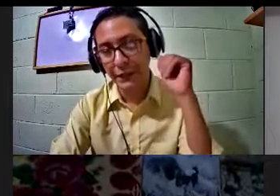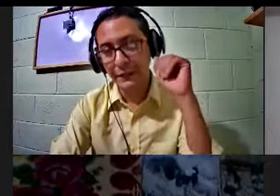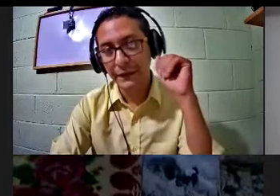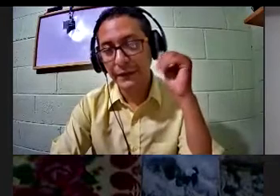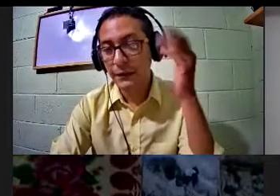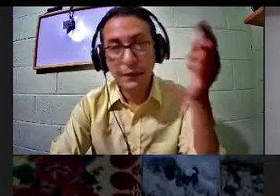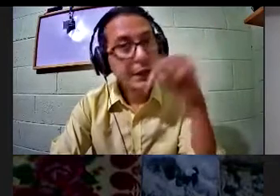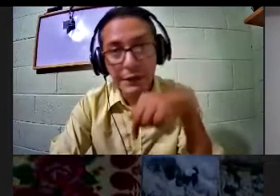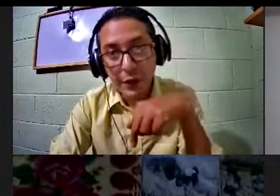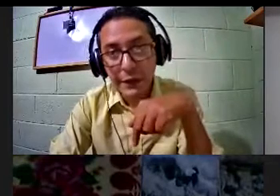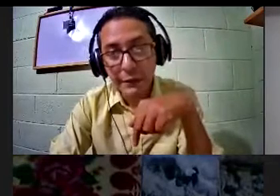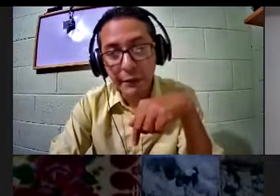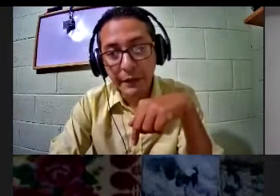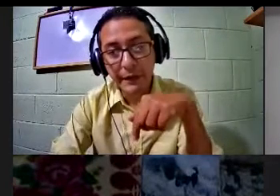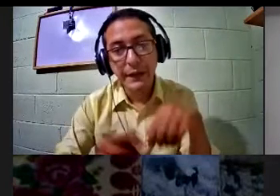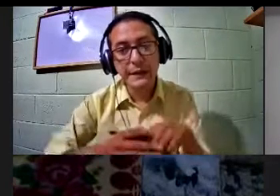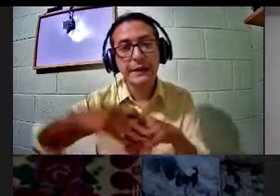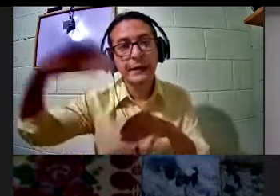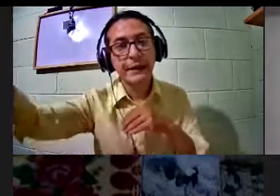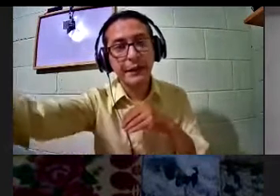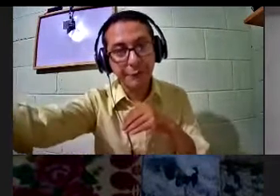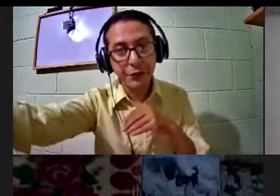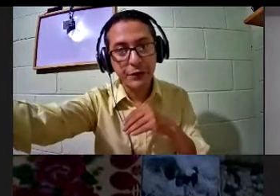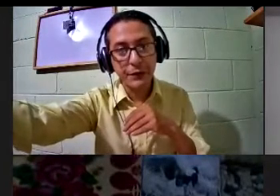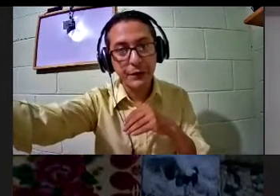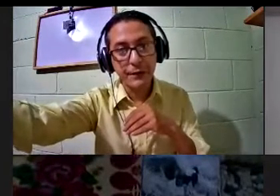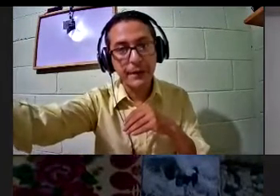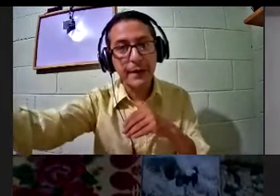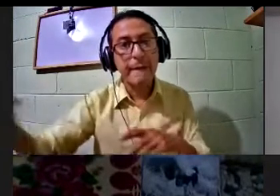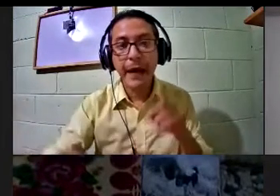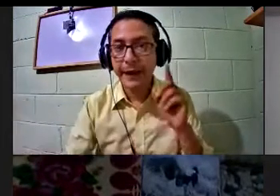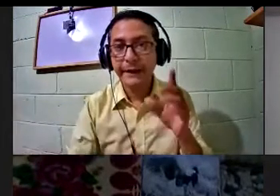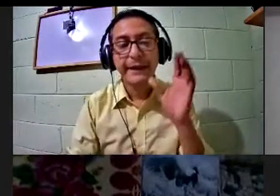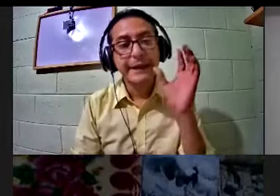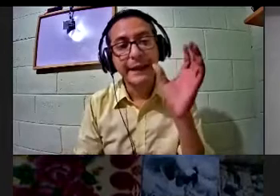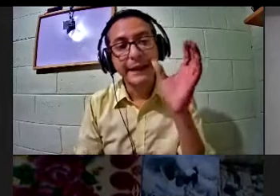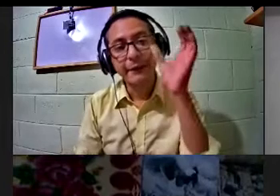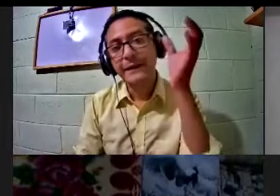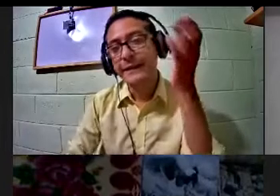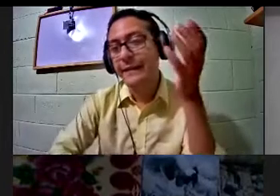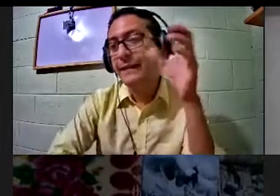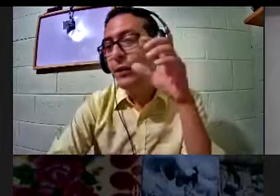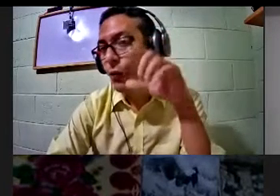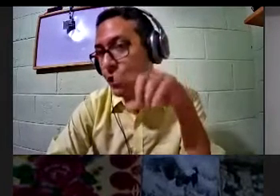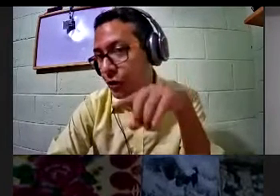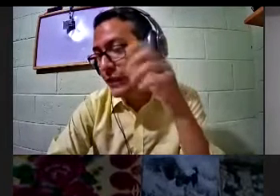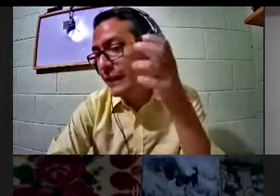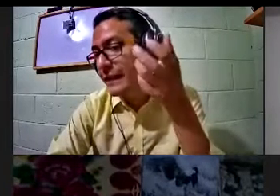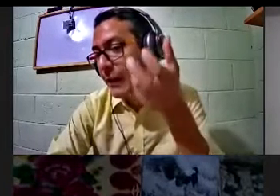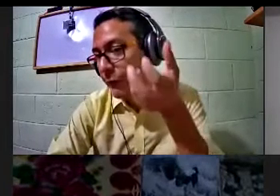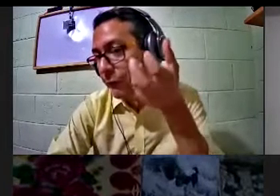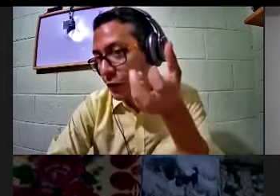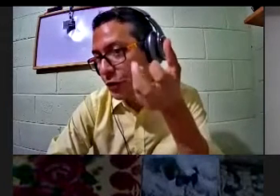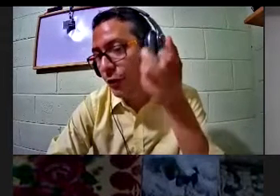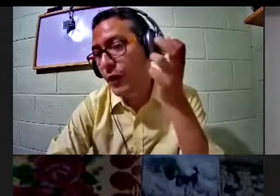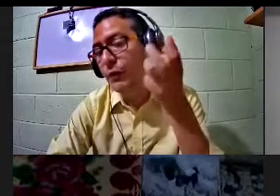morning. It's not in this moment. It's in the future. But the difference is this. We use this